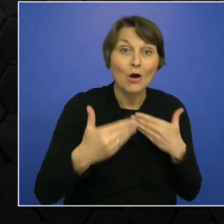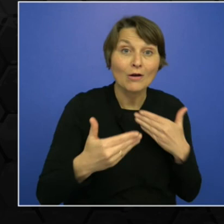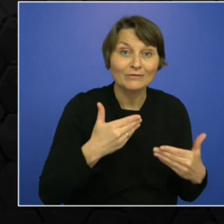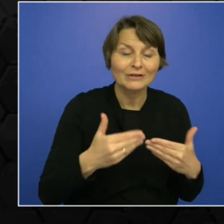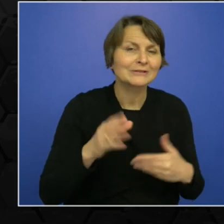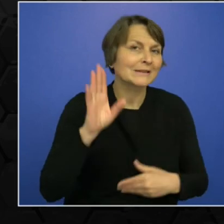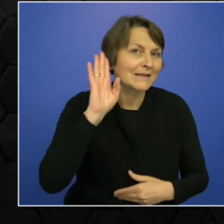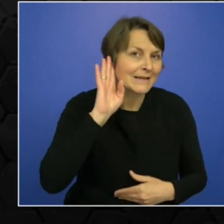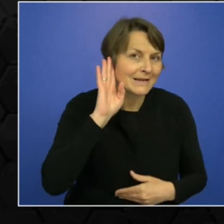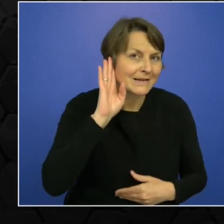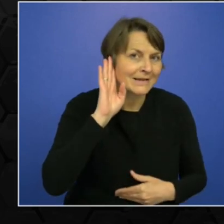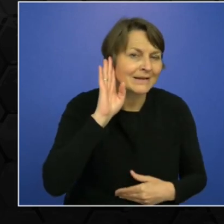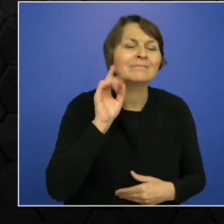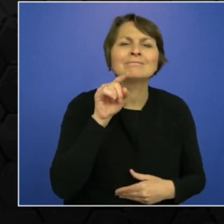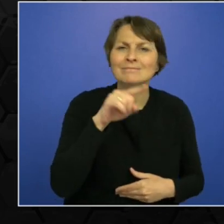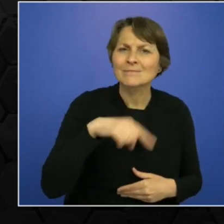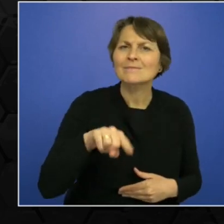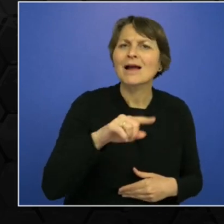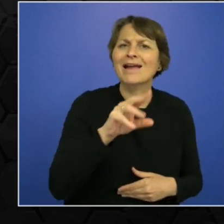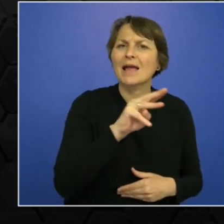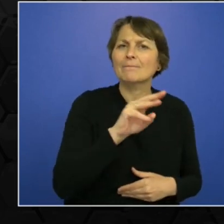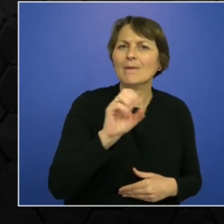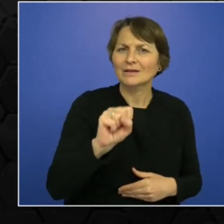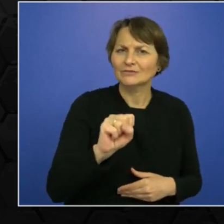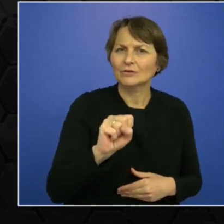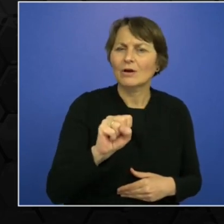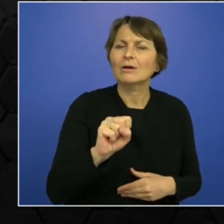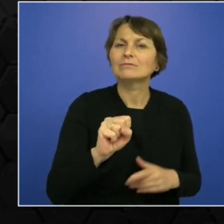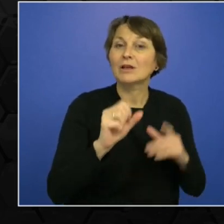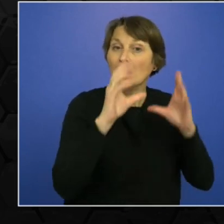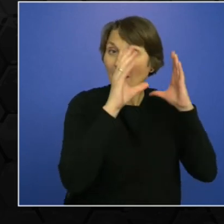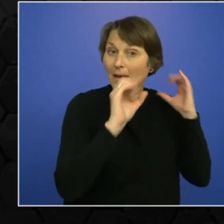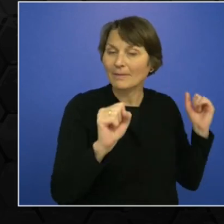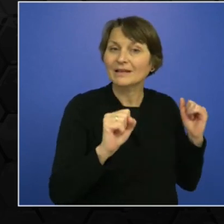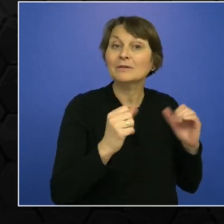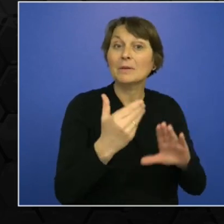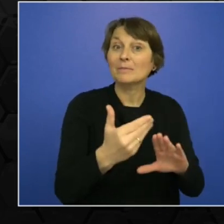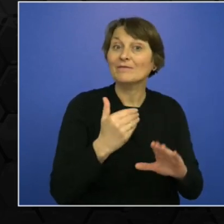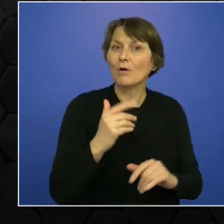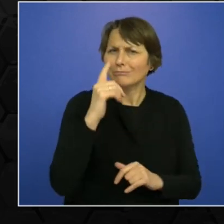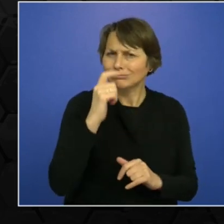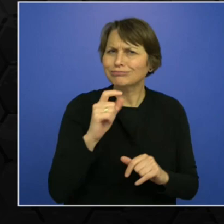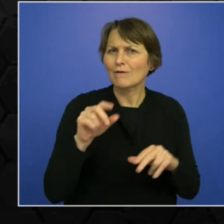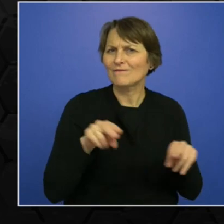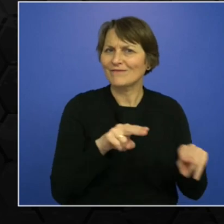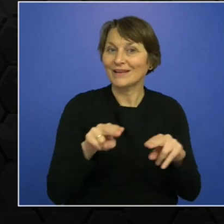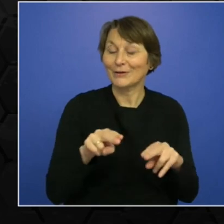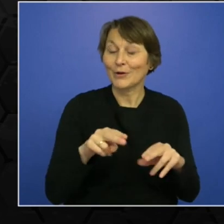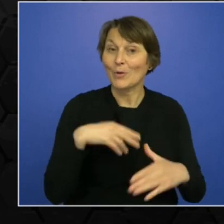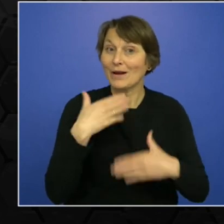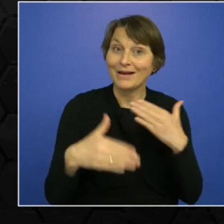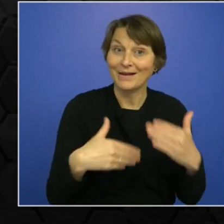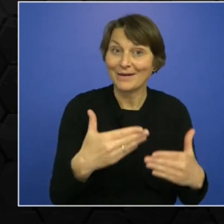can grow your skills and empower. But before that, we're going to play a quick movie to get it all set up on our end.